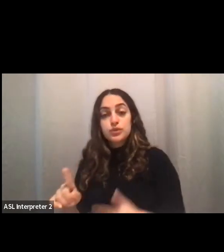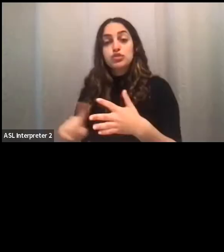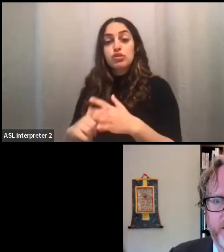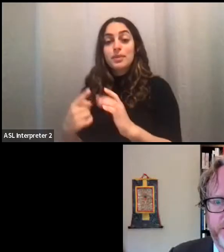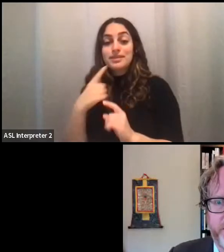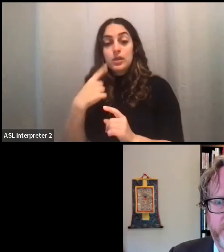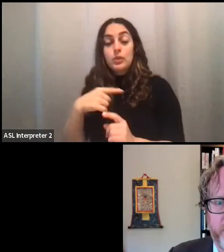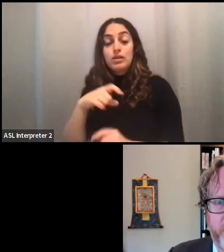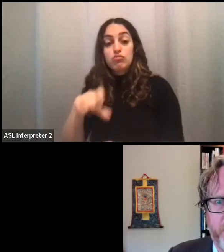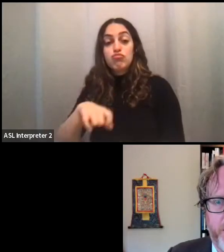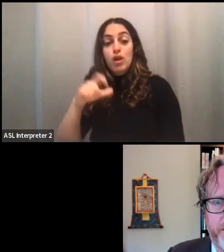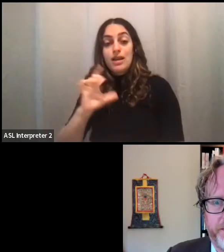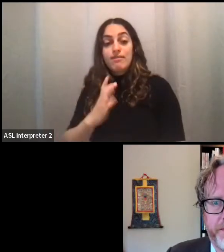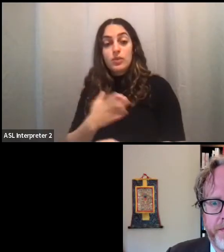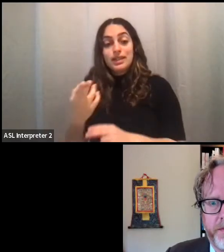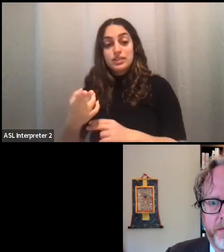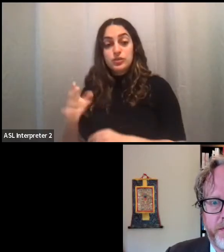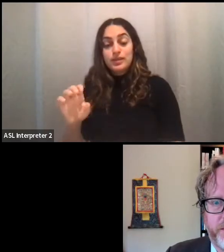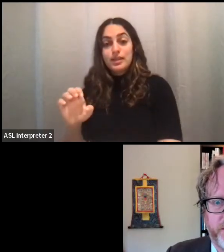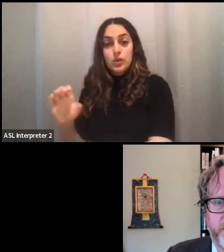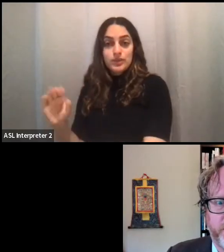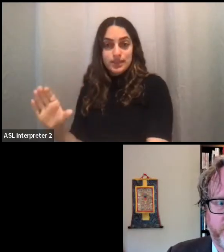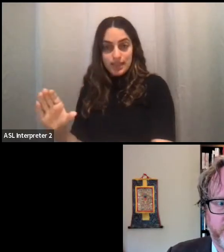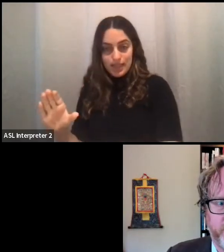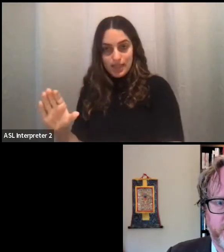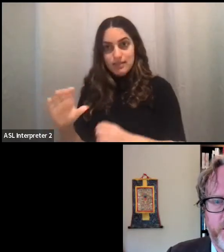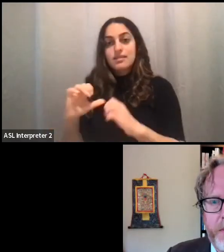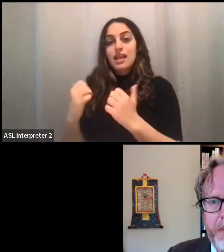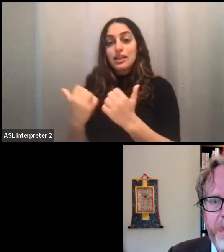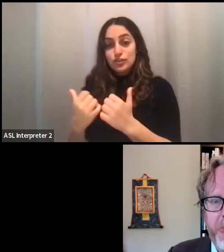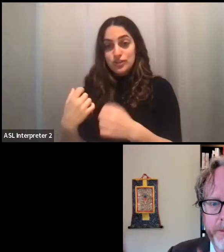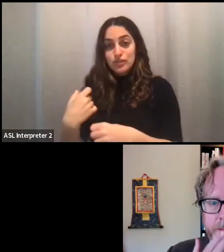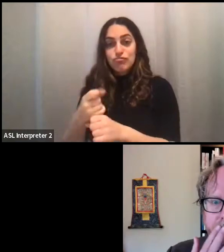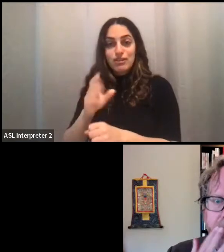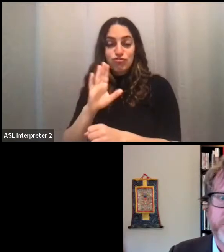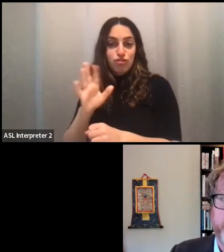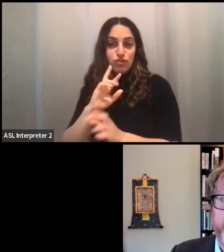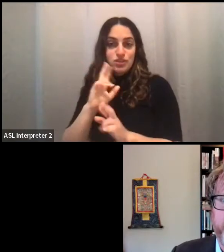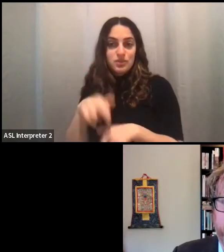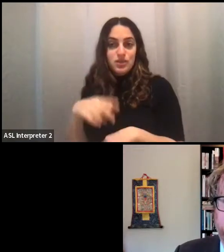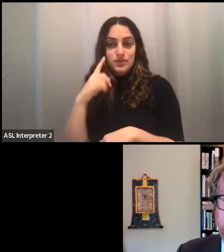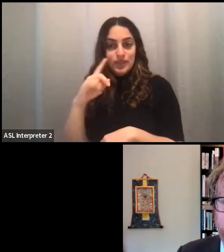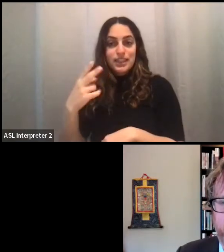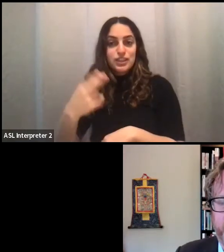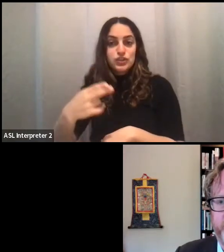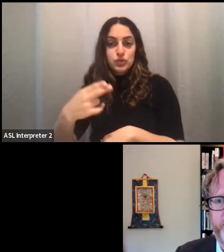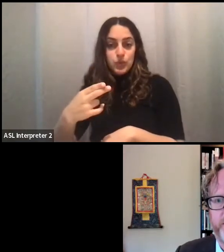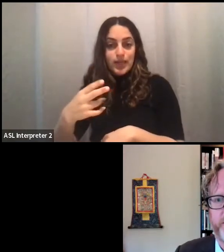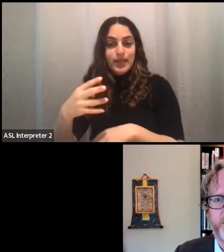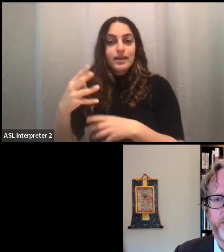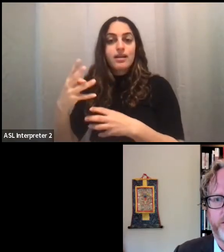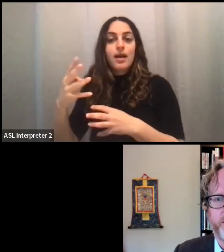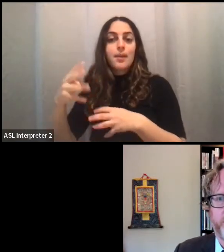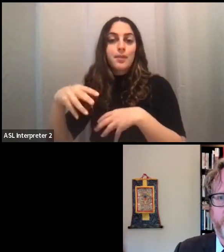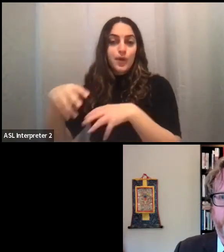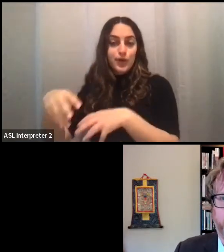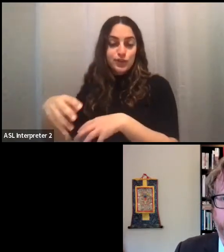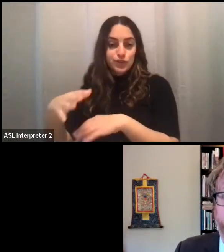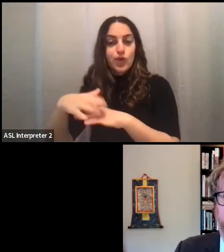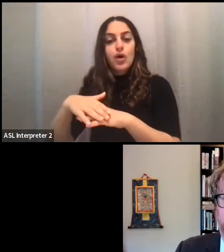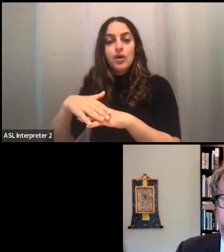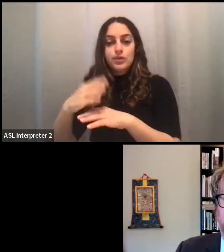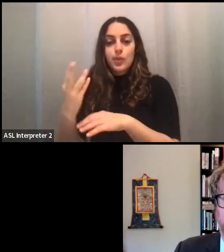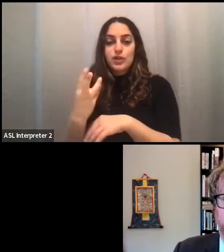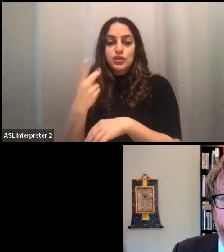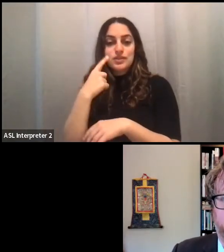history at the eoc as the agency created in direct response to the historic march on washington for jobs and freedom